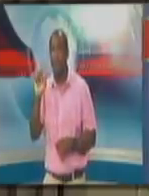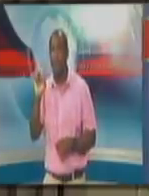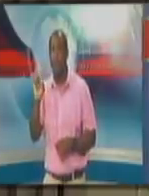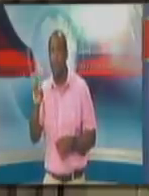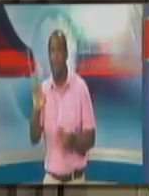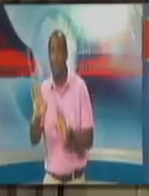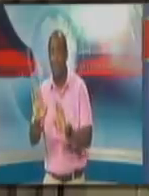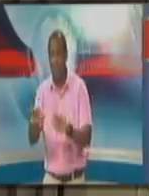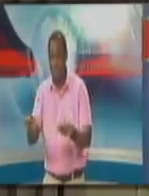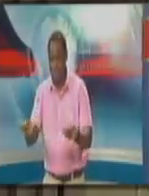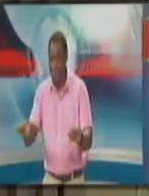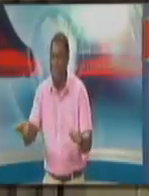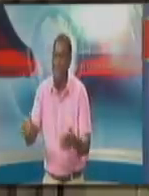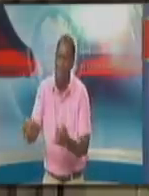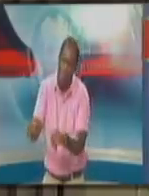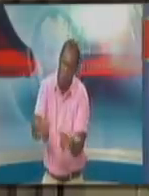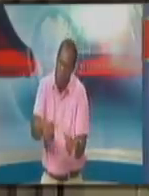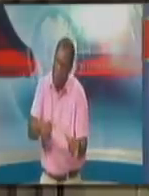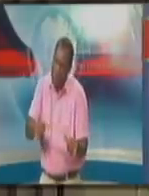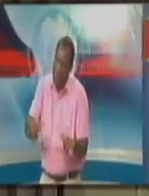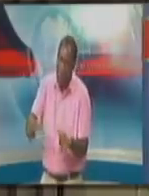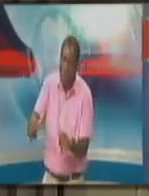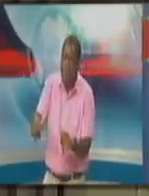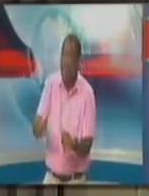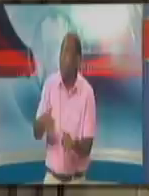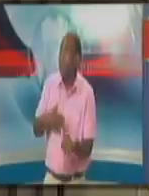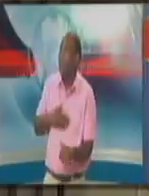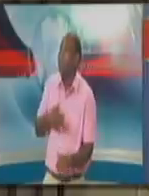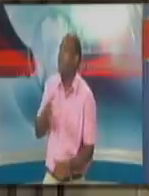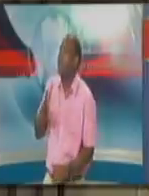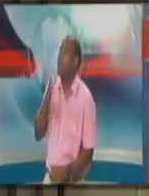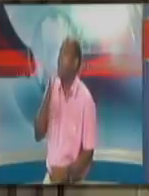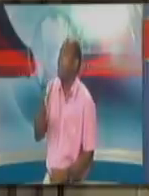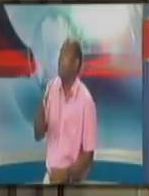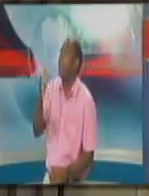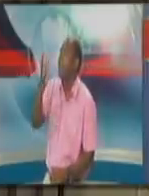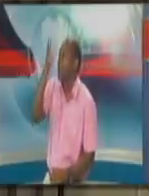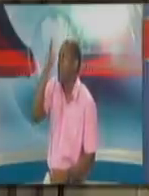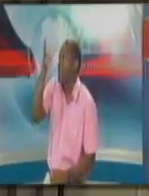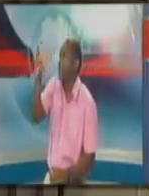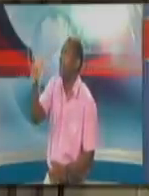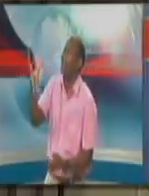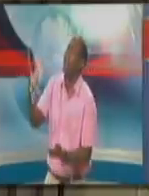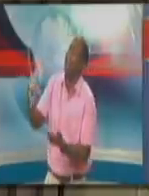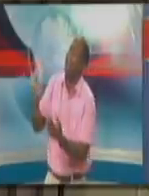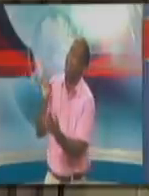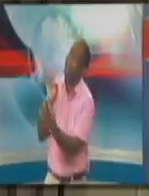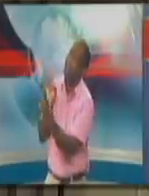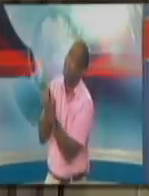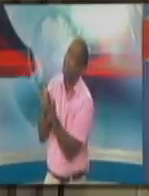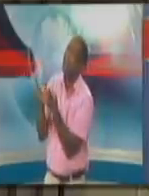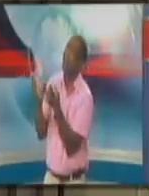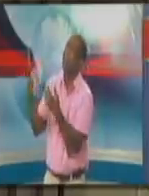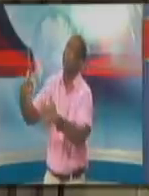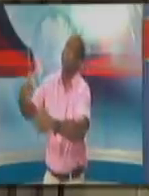with some curtailment to my current activities than to be dead with all the rights in the world.